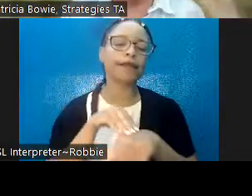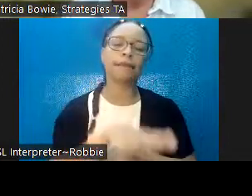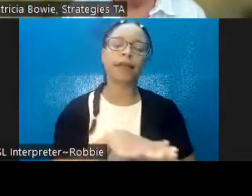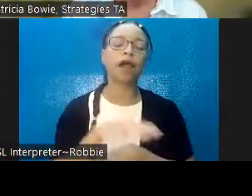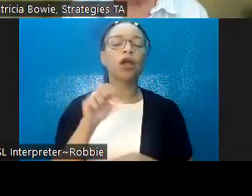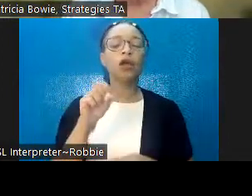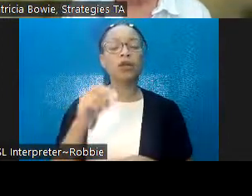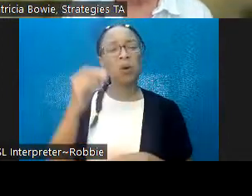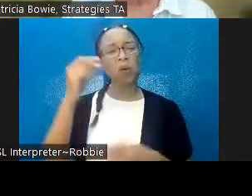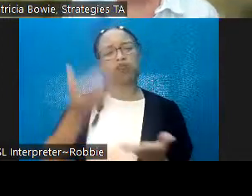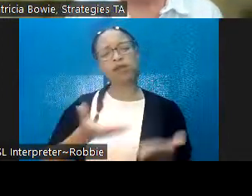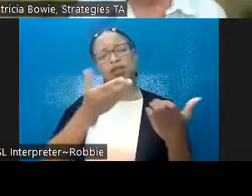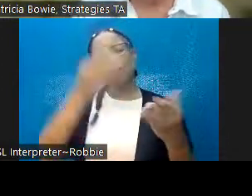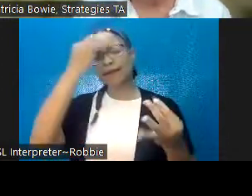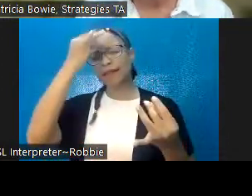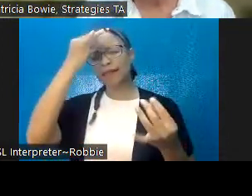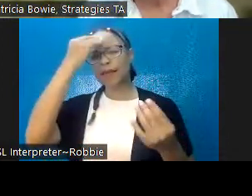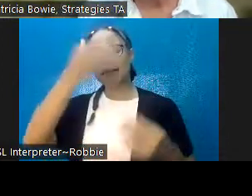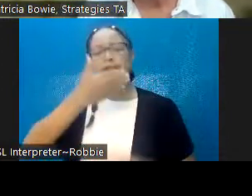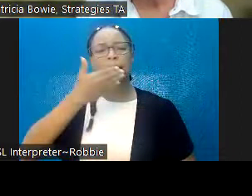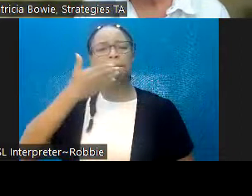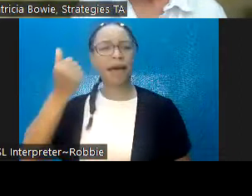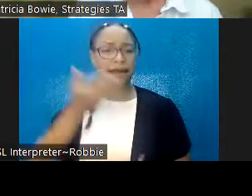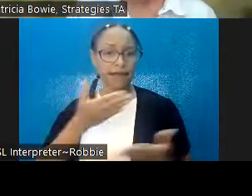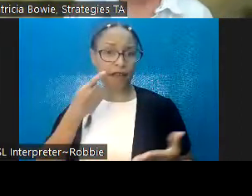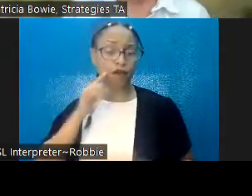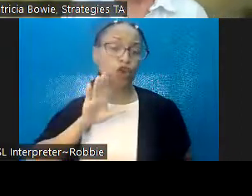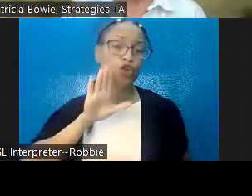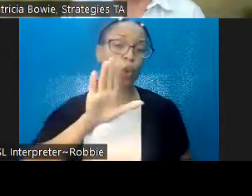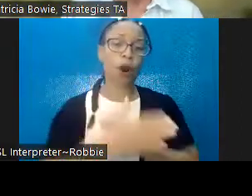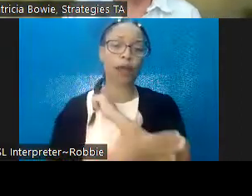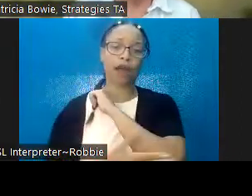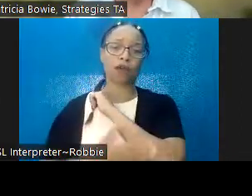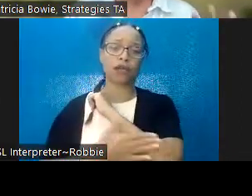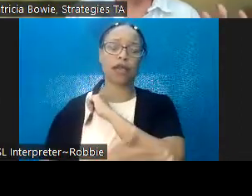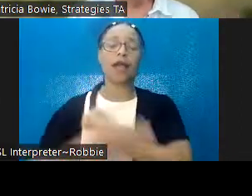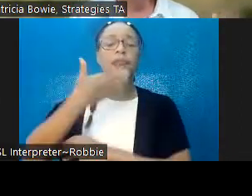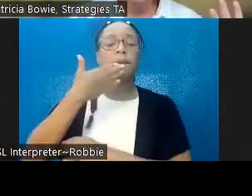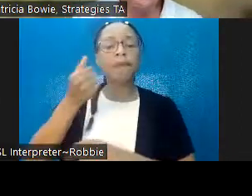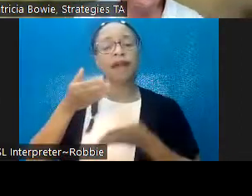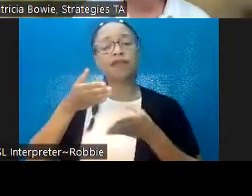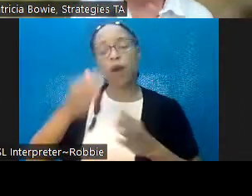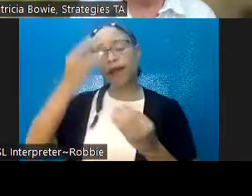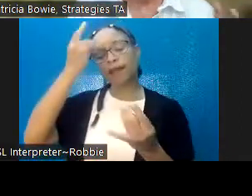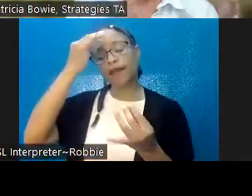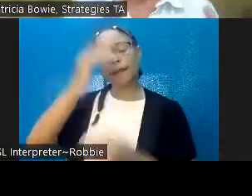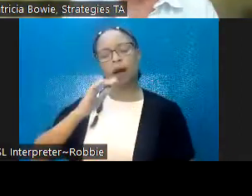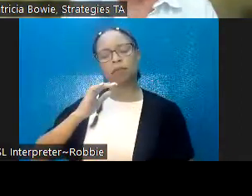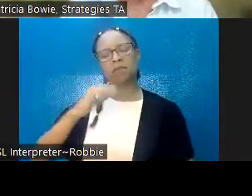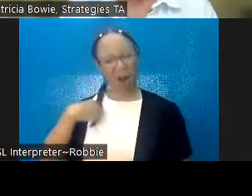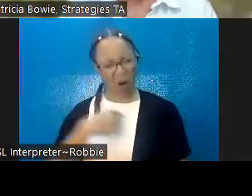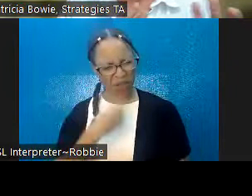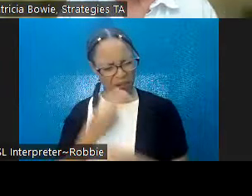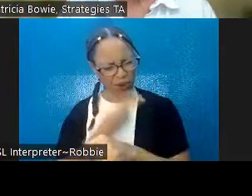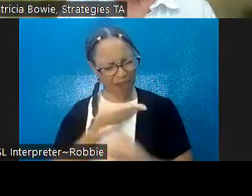you think about what's in the best interest of your county, right? What is the best way to think about, are we using this as